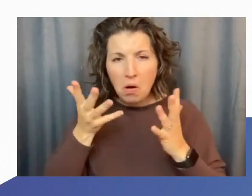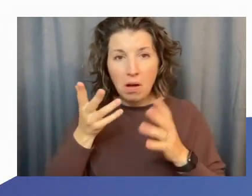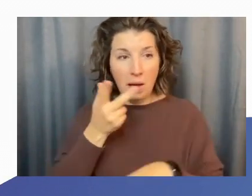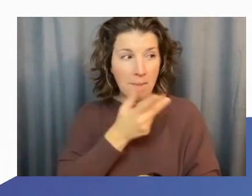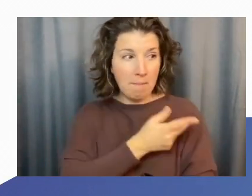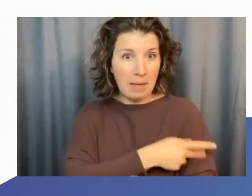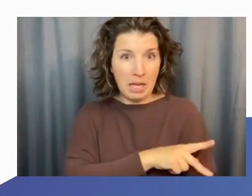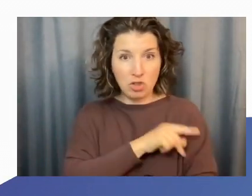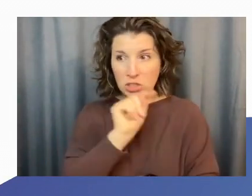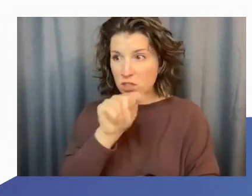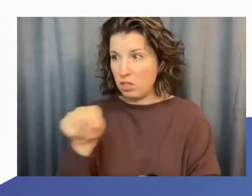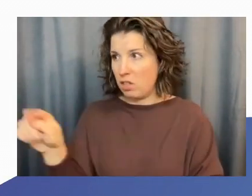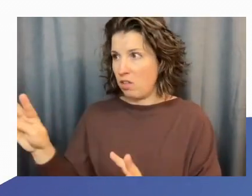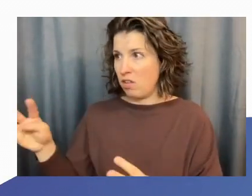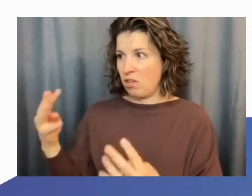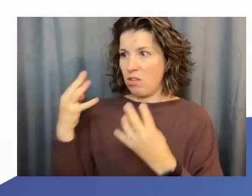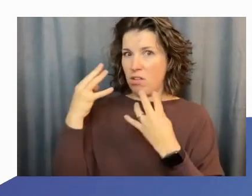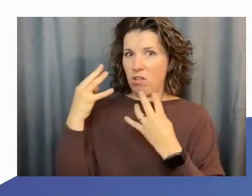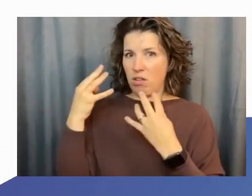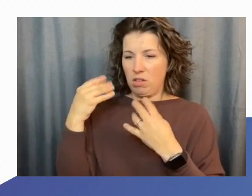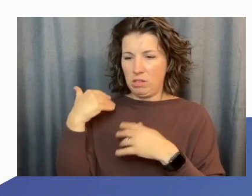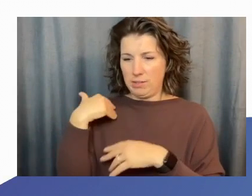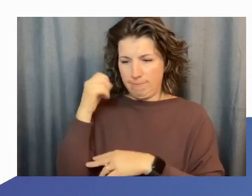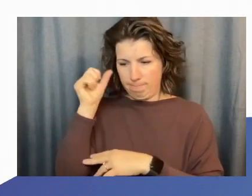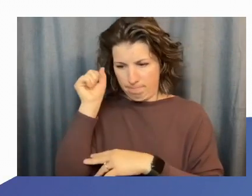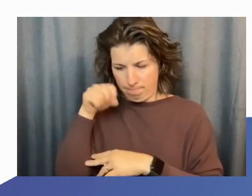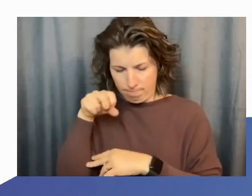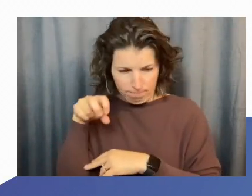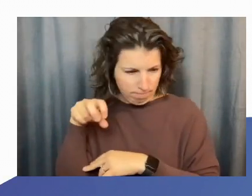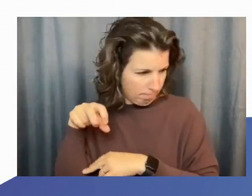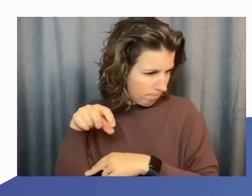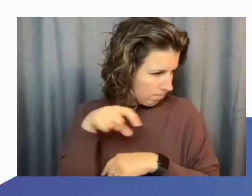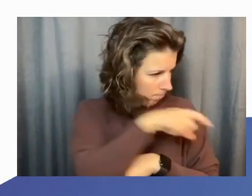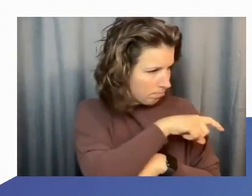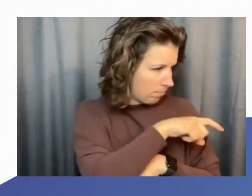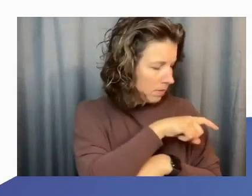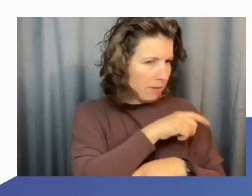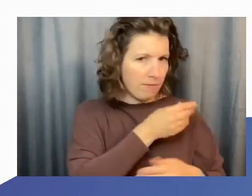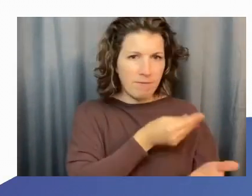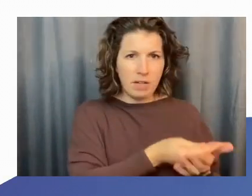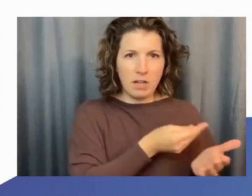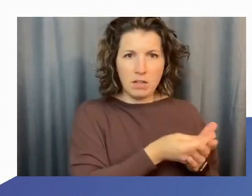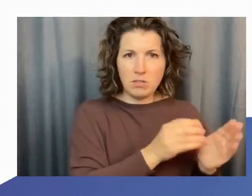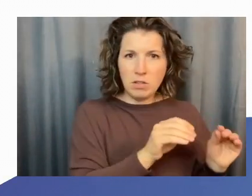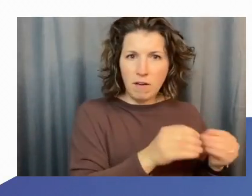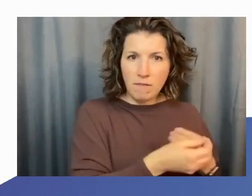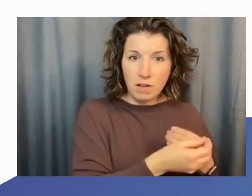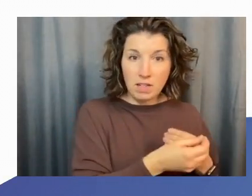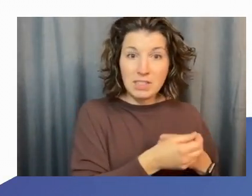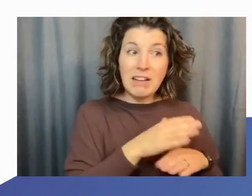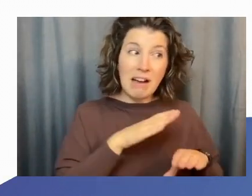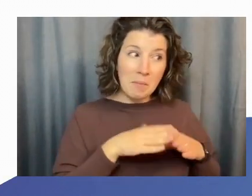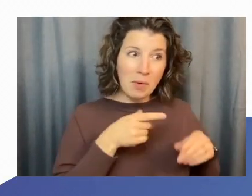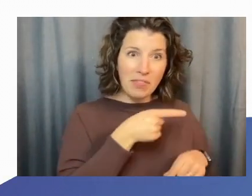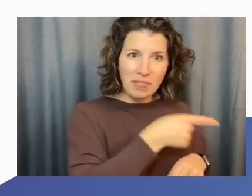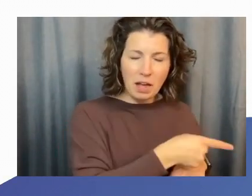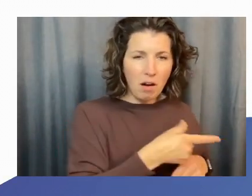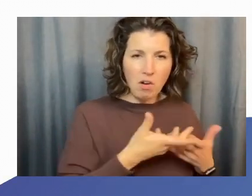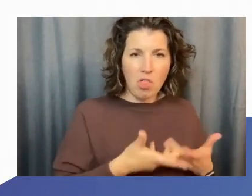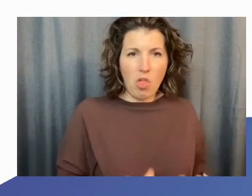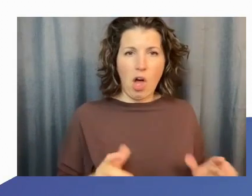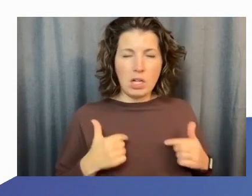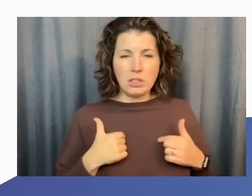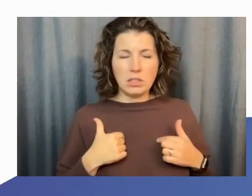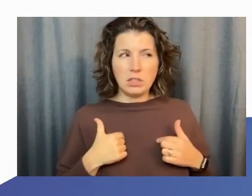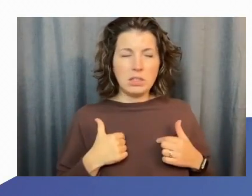me. I put my head down and headed to the finance office. On my way, I got lost. When I finally found